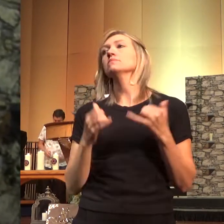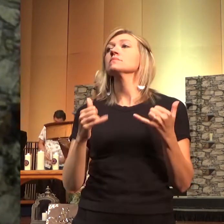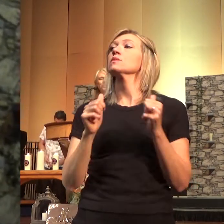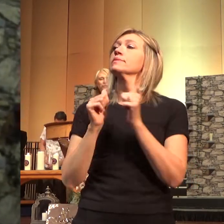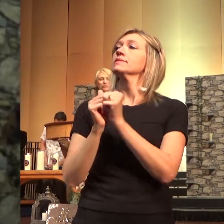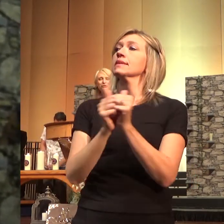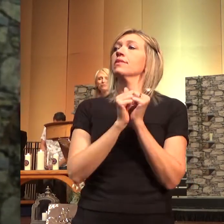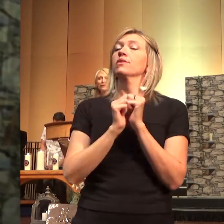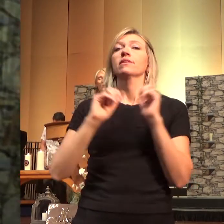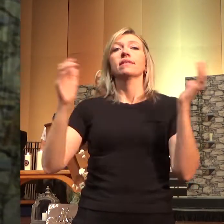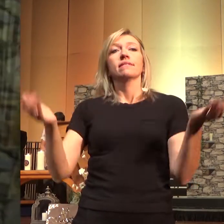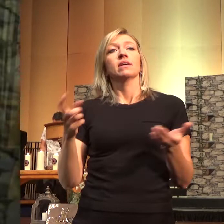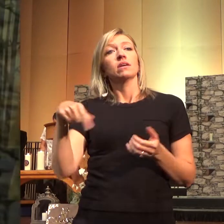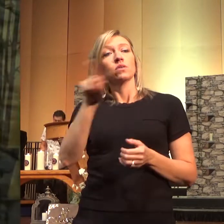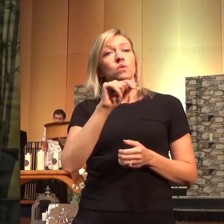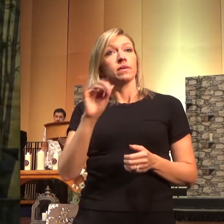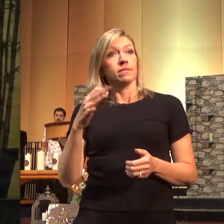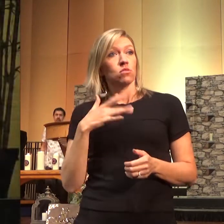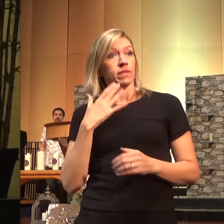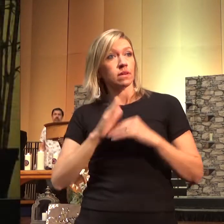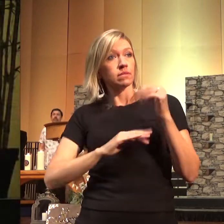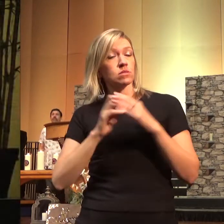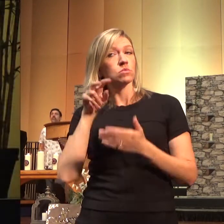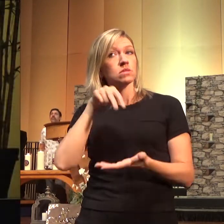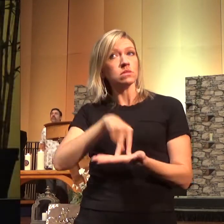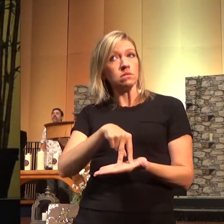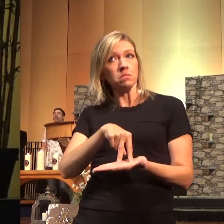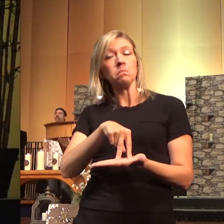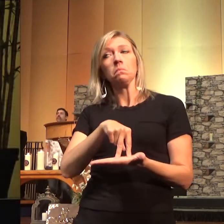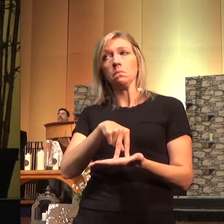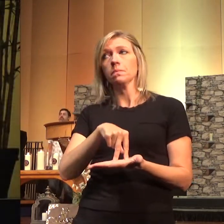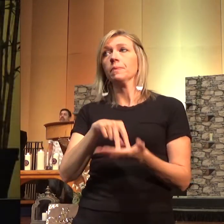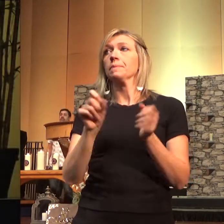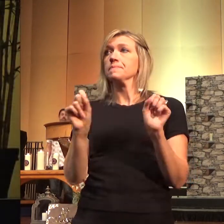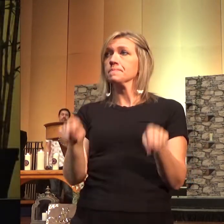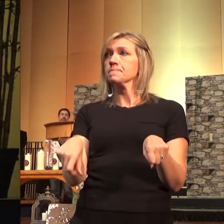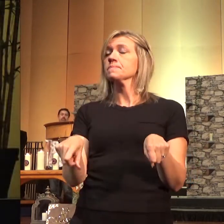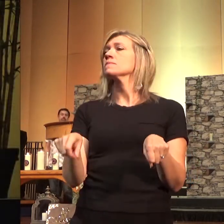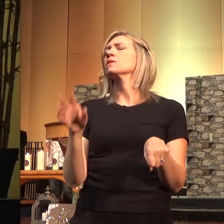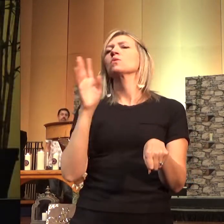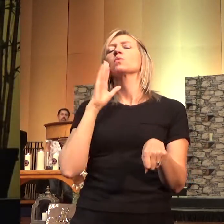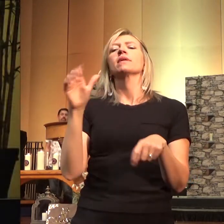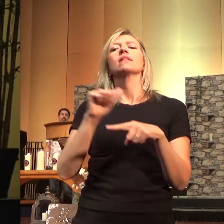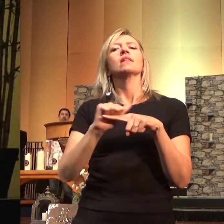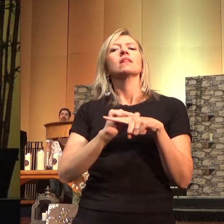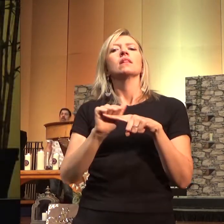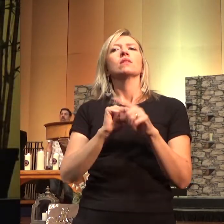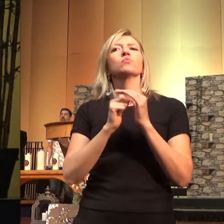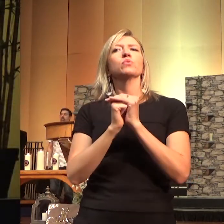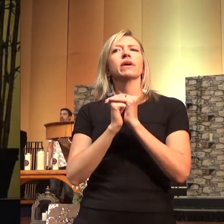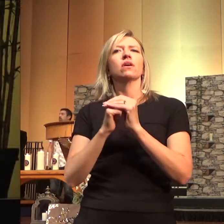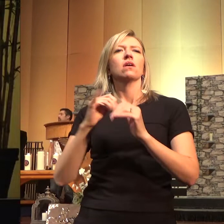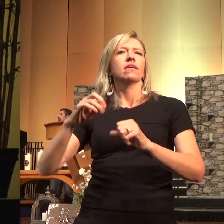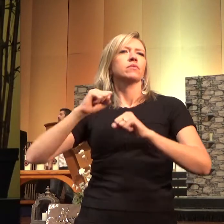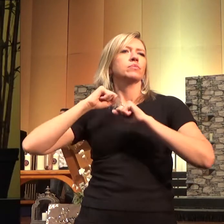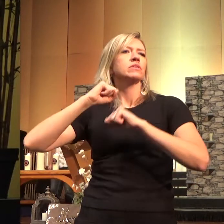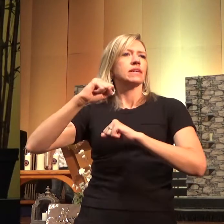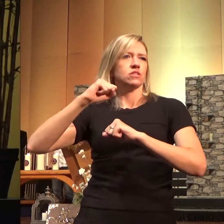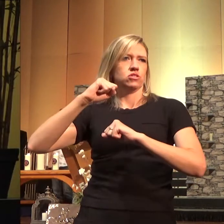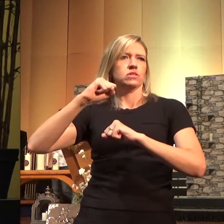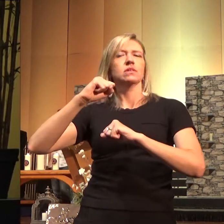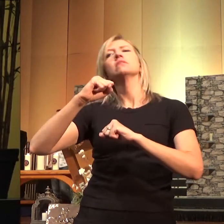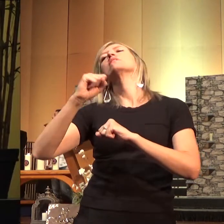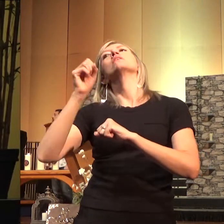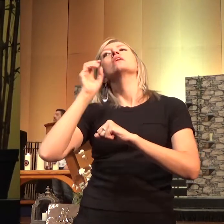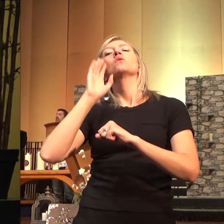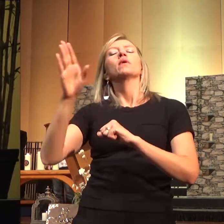And now together, I'd invite you, if you feel comfortable, to stand. We are going to move through the prayer of protection, and